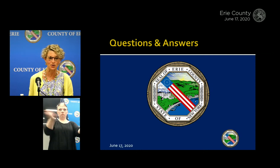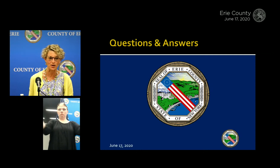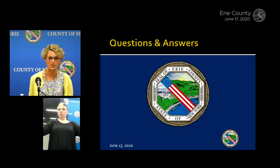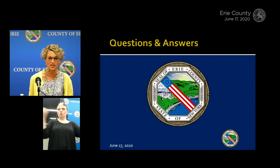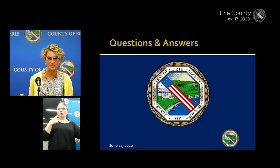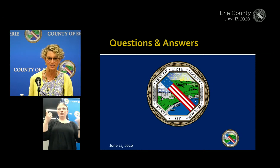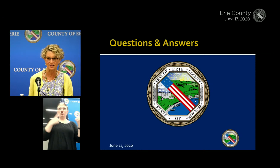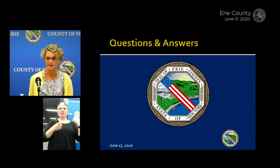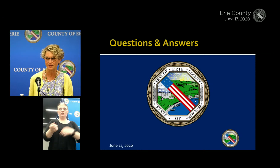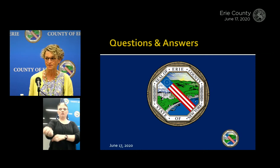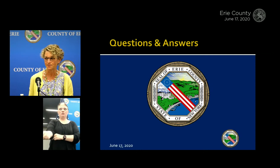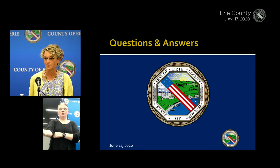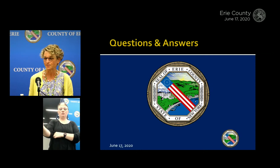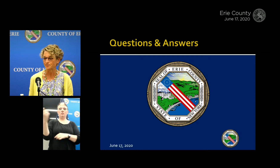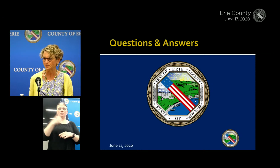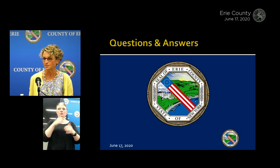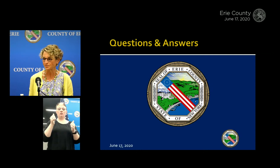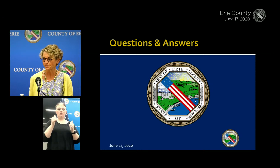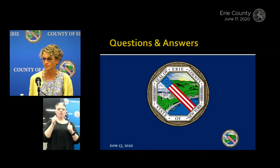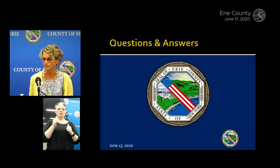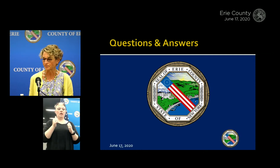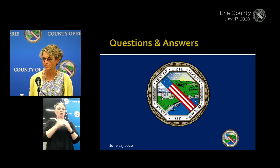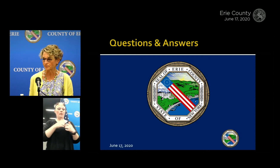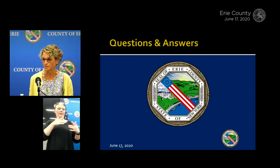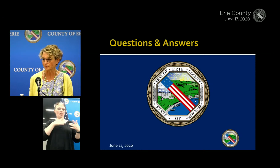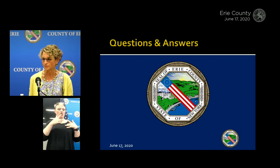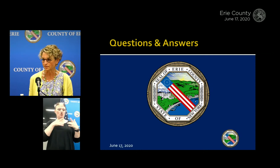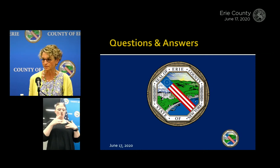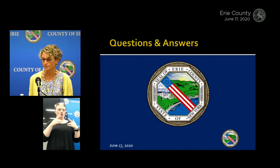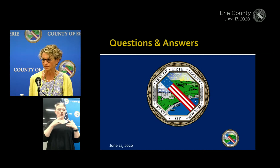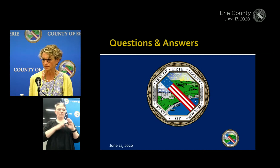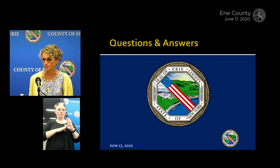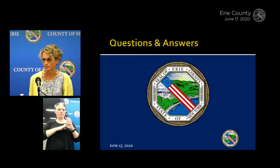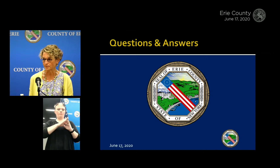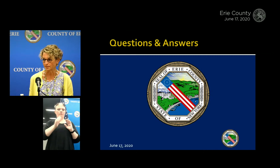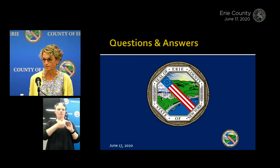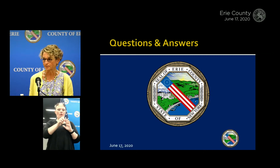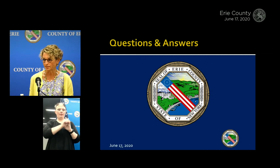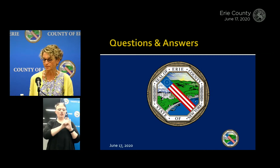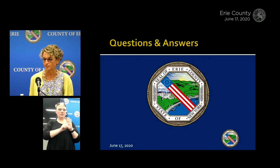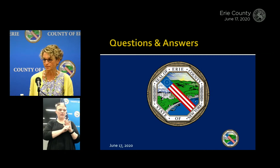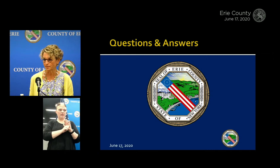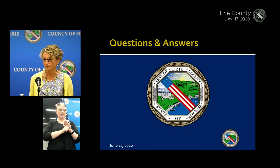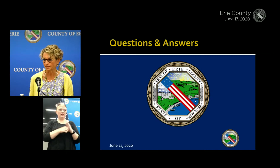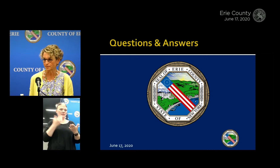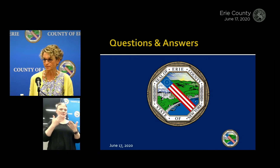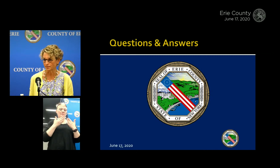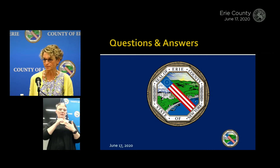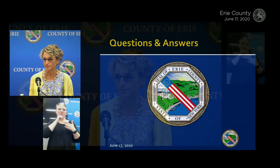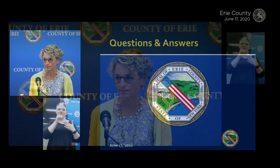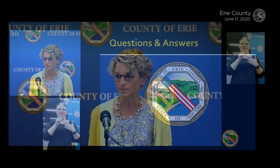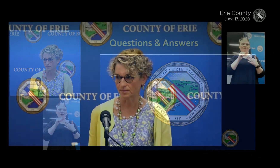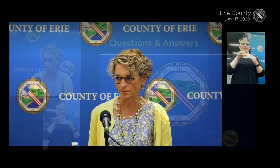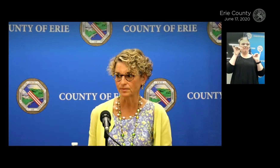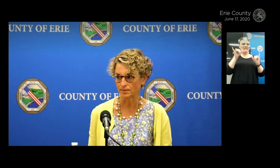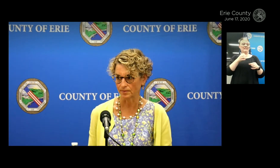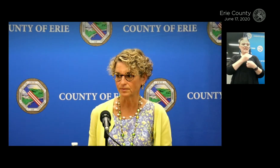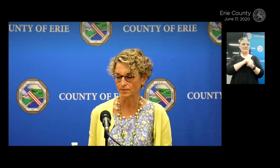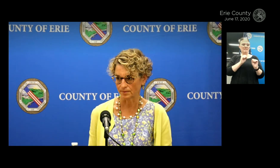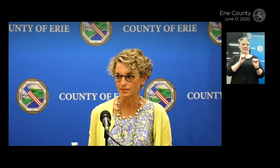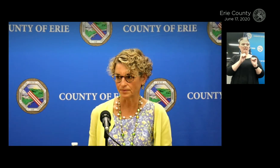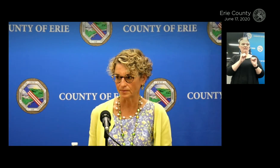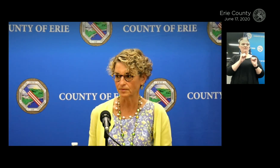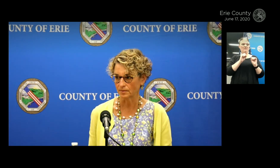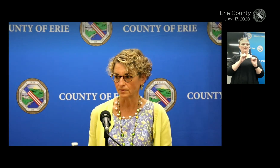it up to questions. Commissioner, with that concern of the spikes we're seeing in other states that perhaps didn't take some of the safeguards that the state did